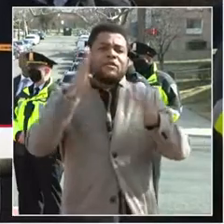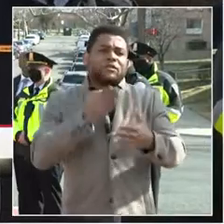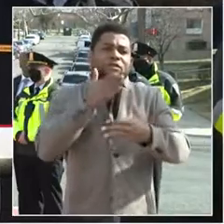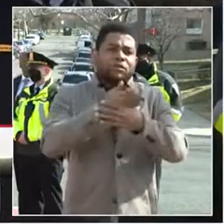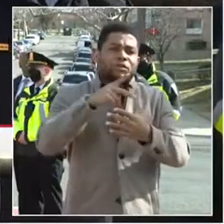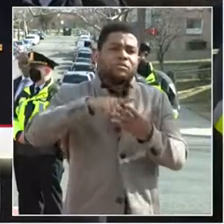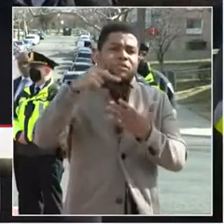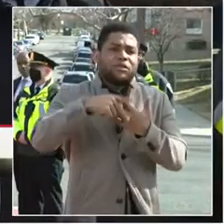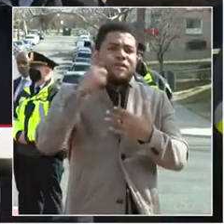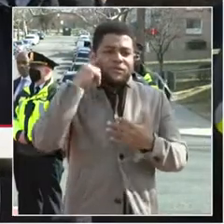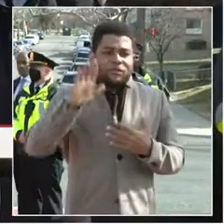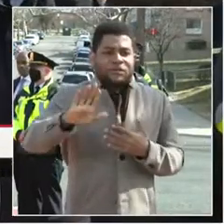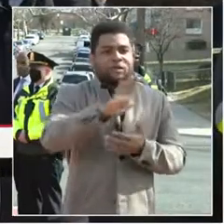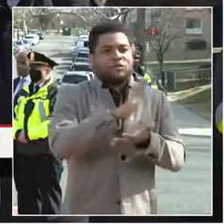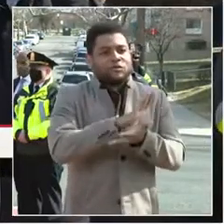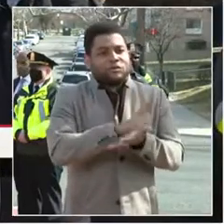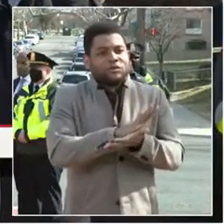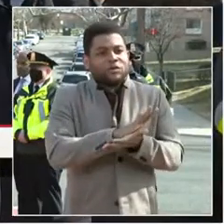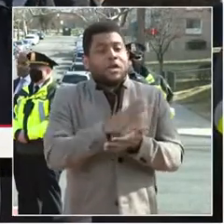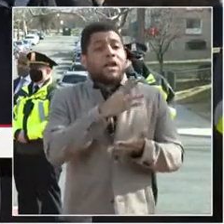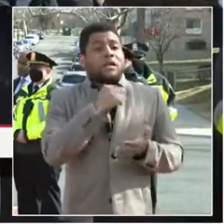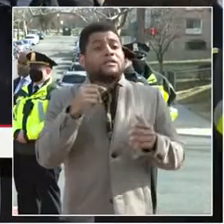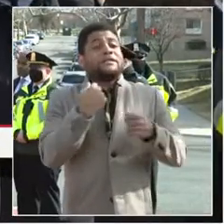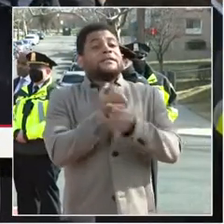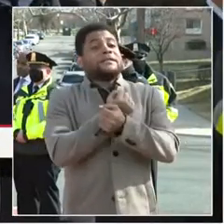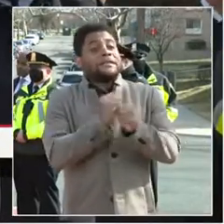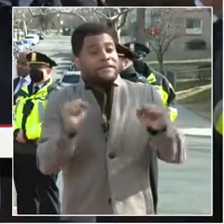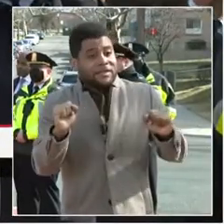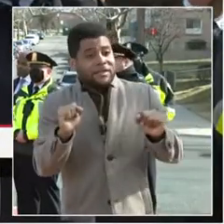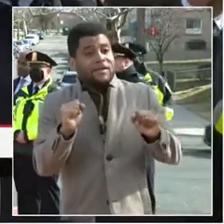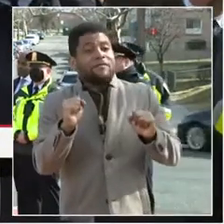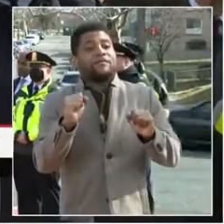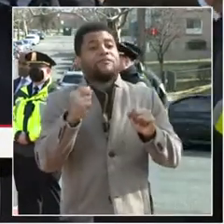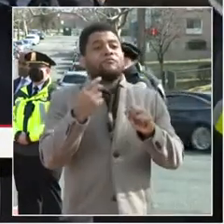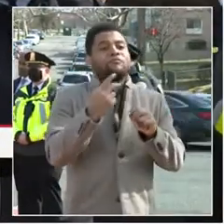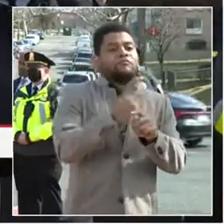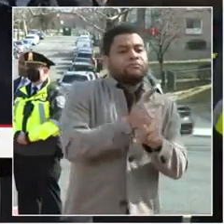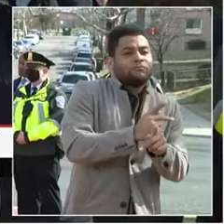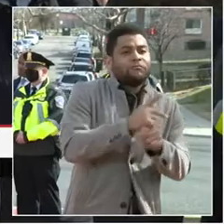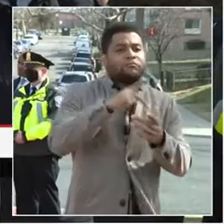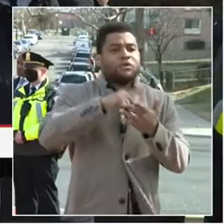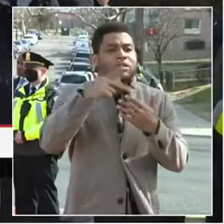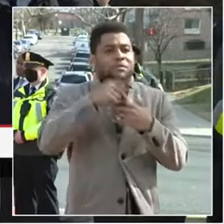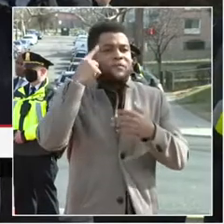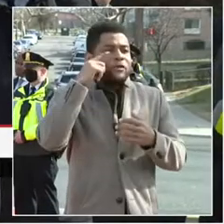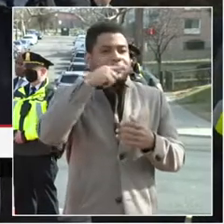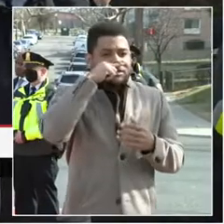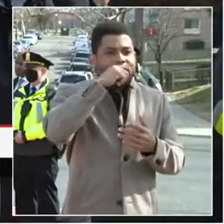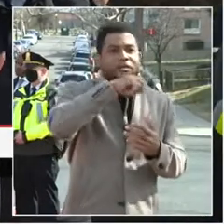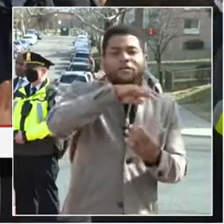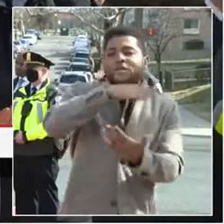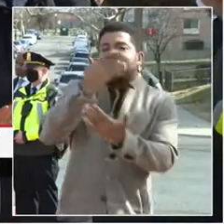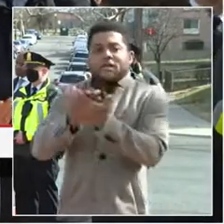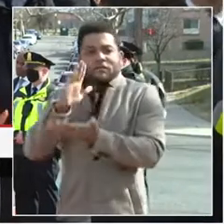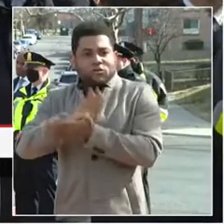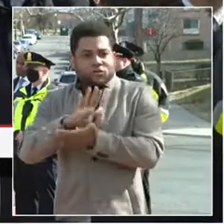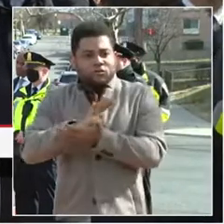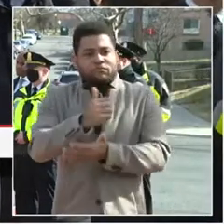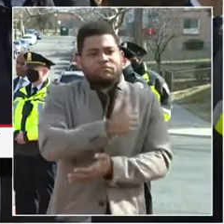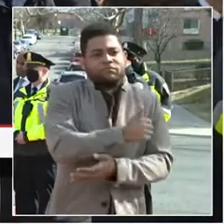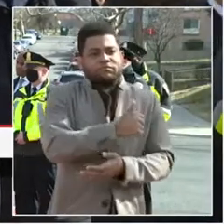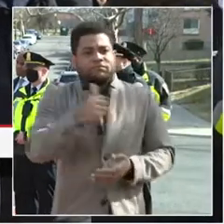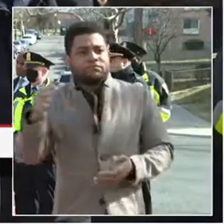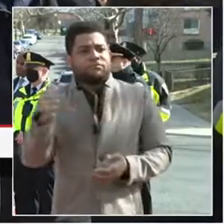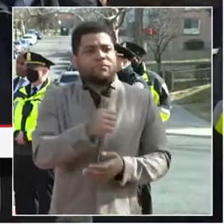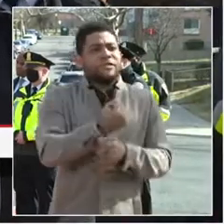in addition to safe passage programs back and forth to school. So I'm glad you asked me about kids, and I'm also glad